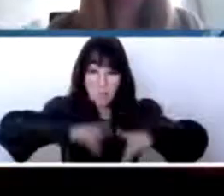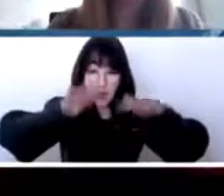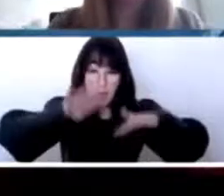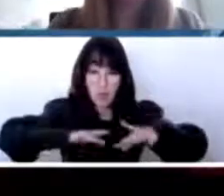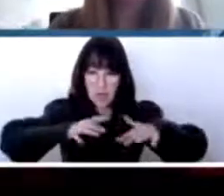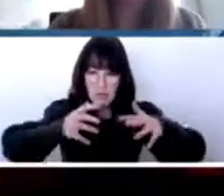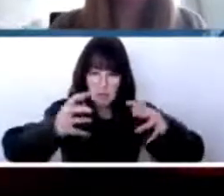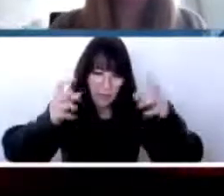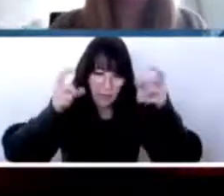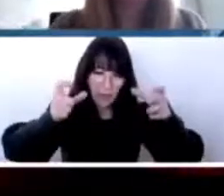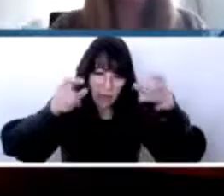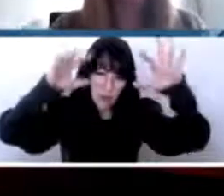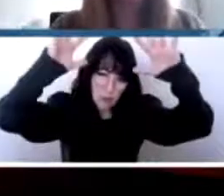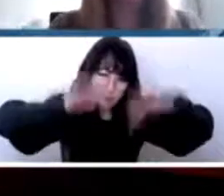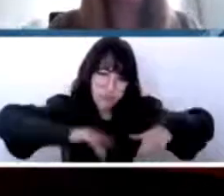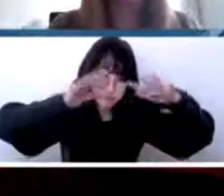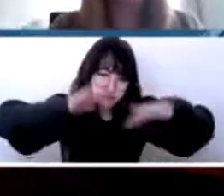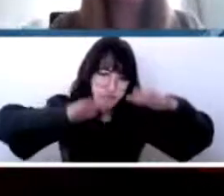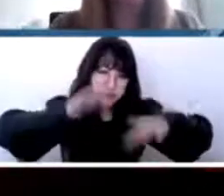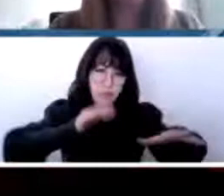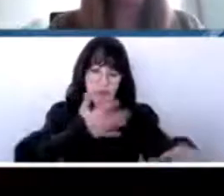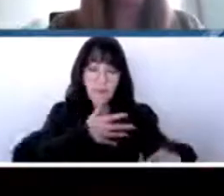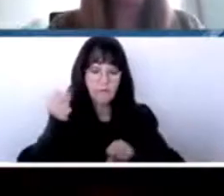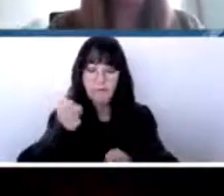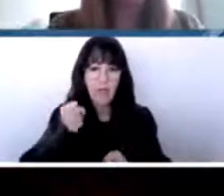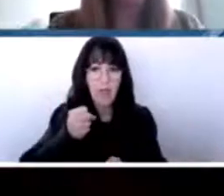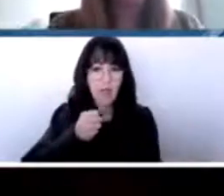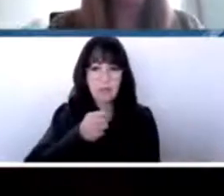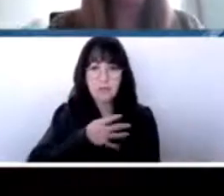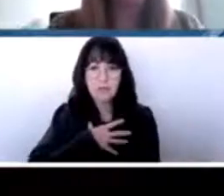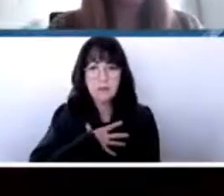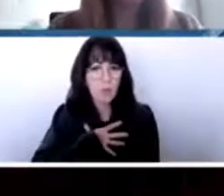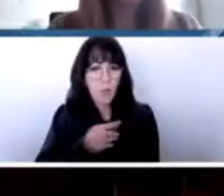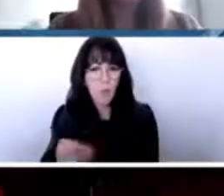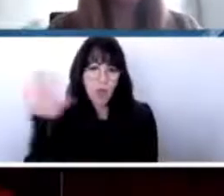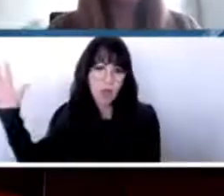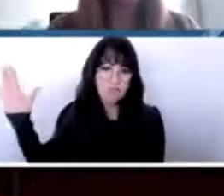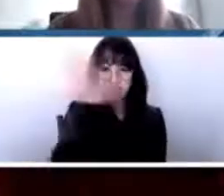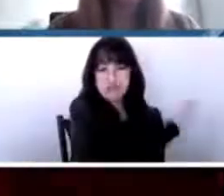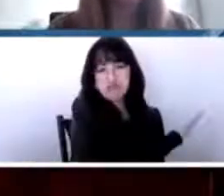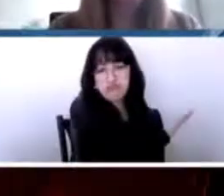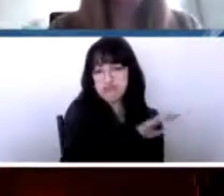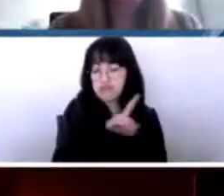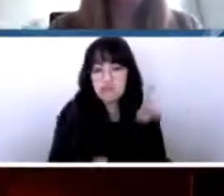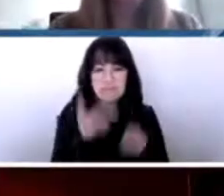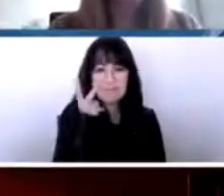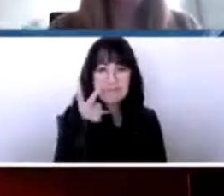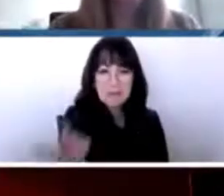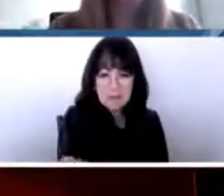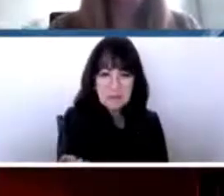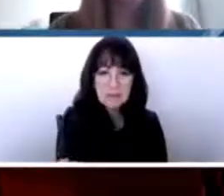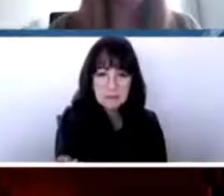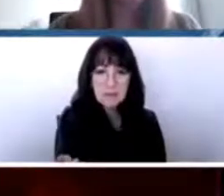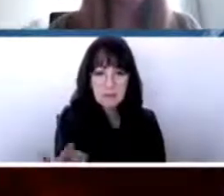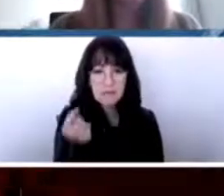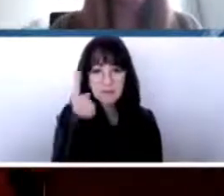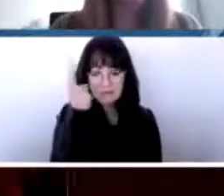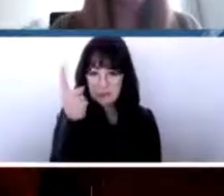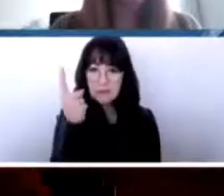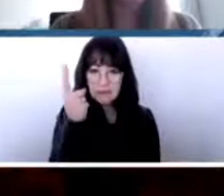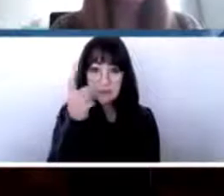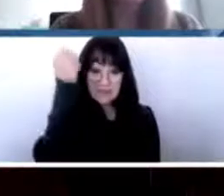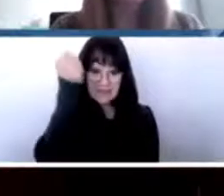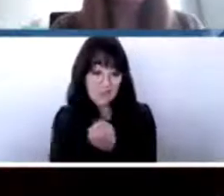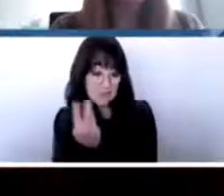Sussex, is a smaller portion of Sussex as well. It was a band that came through kind of from the southwest to the